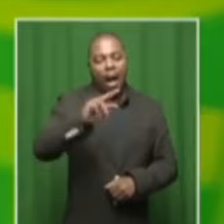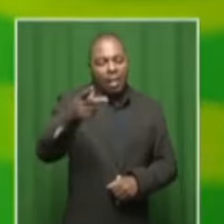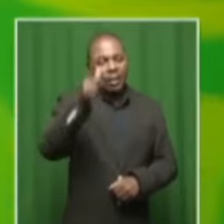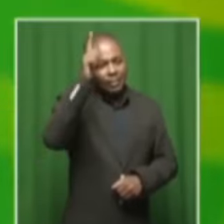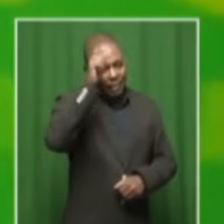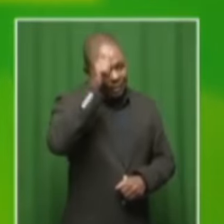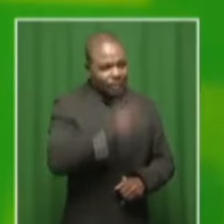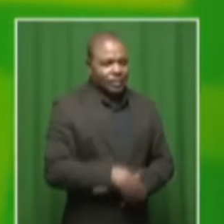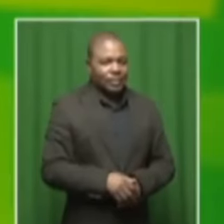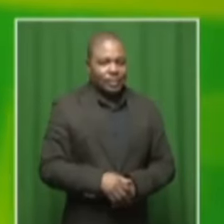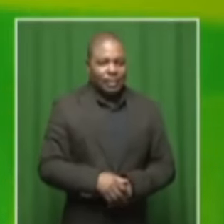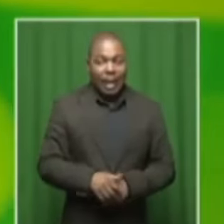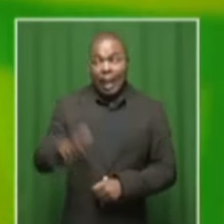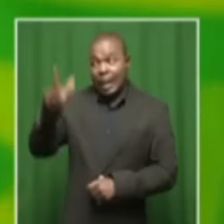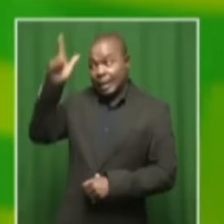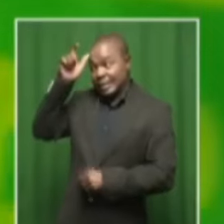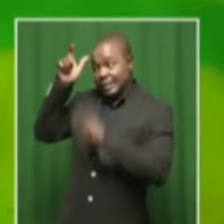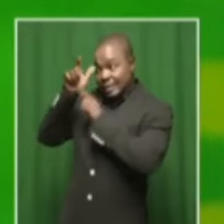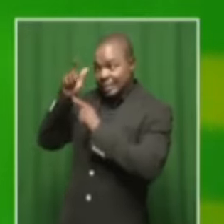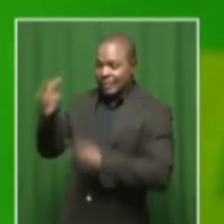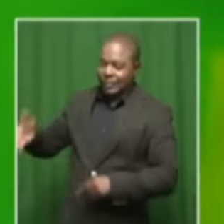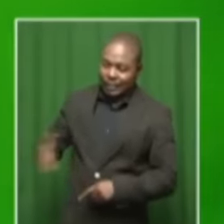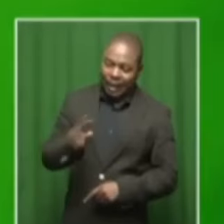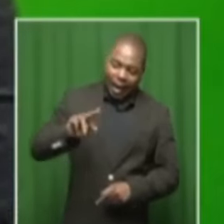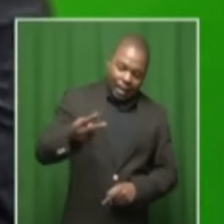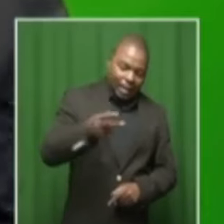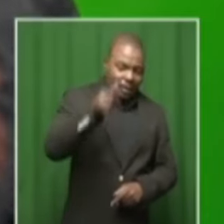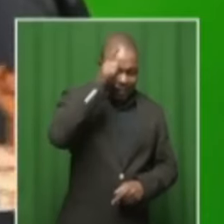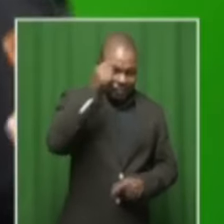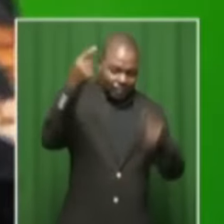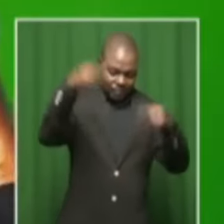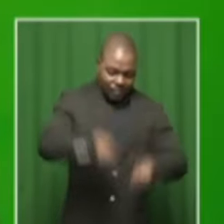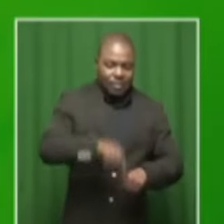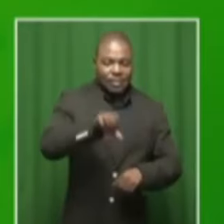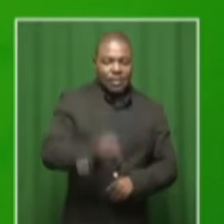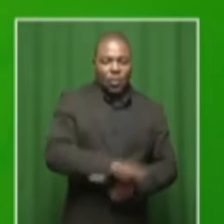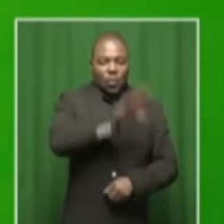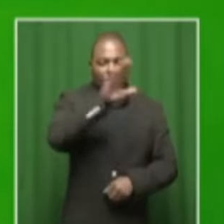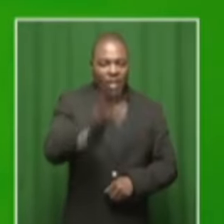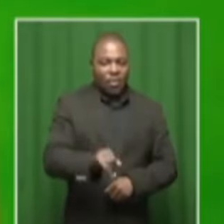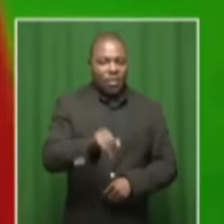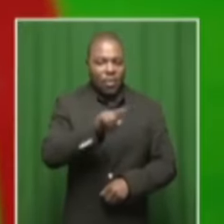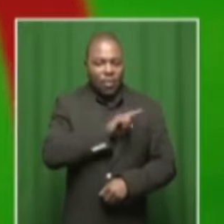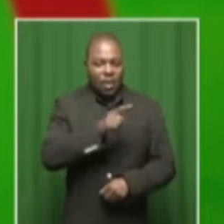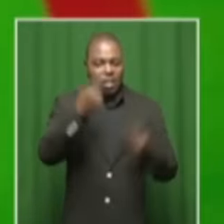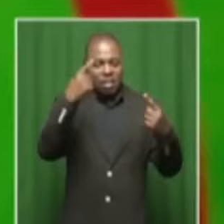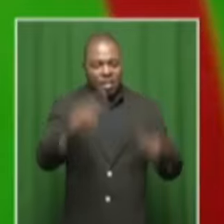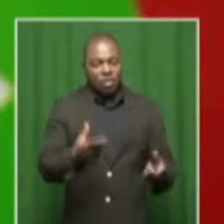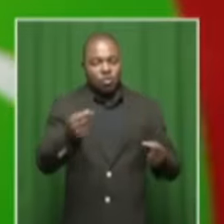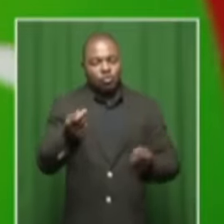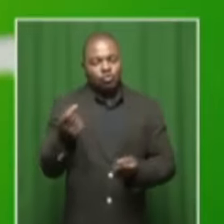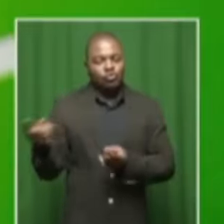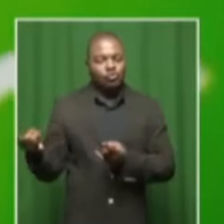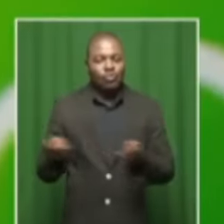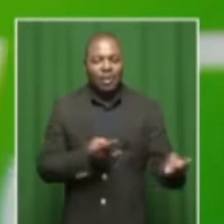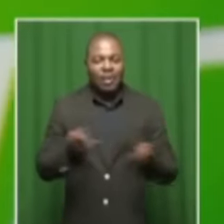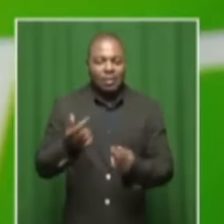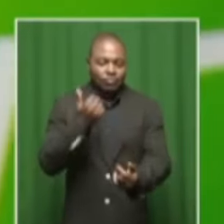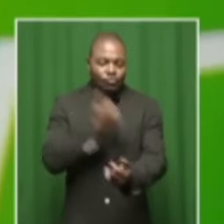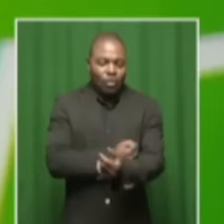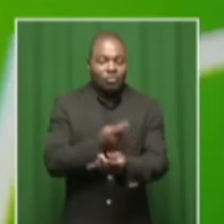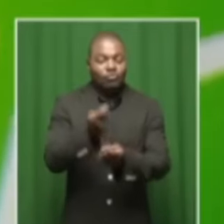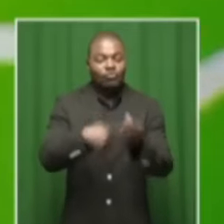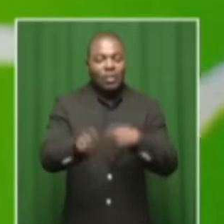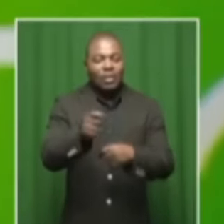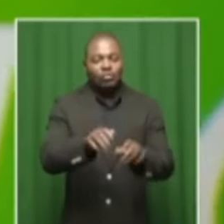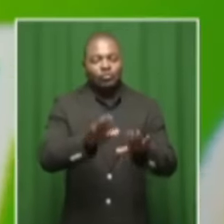the devil sent other devils here to this country to come and sell drugs to our children, to